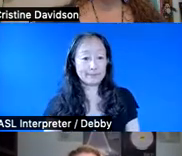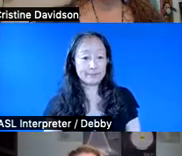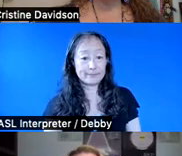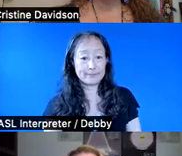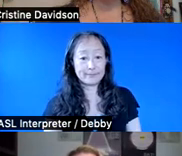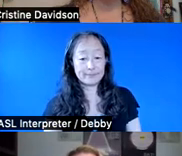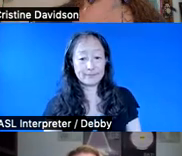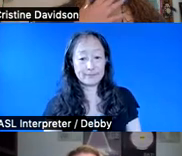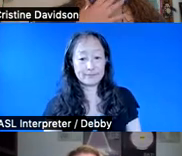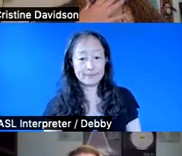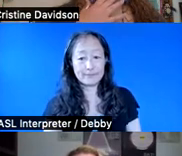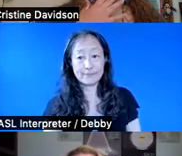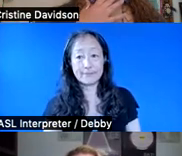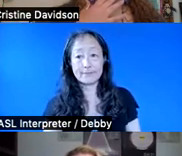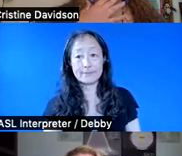So